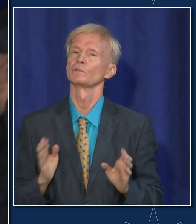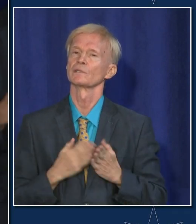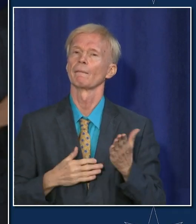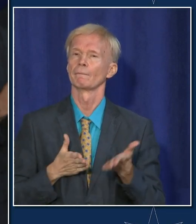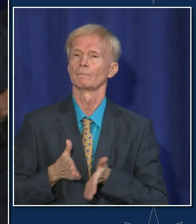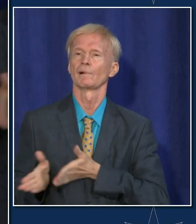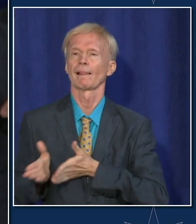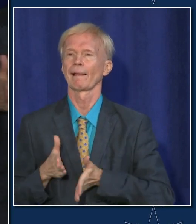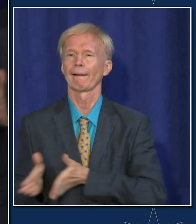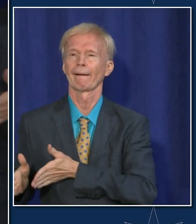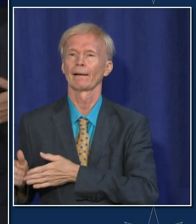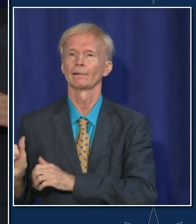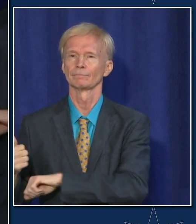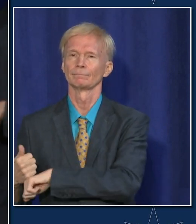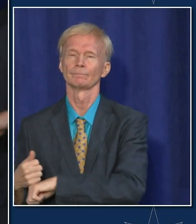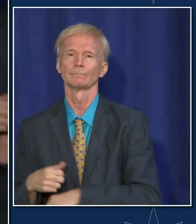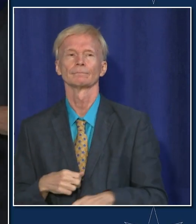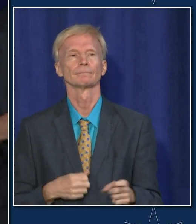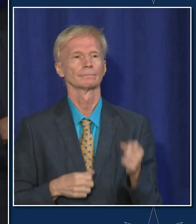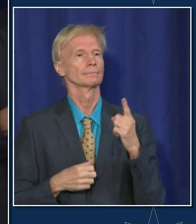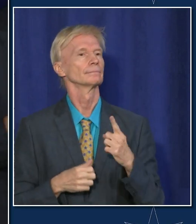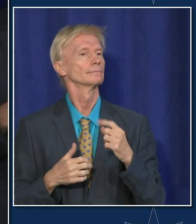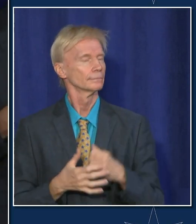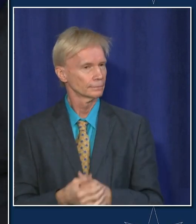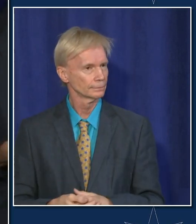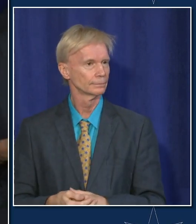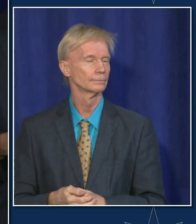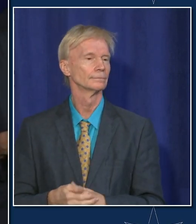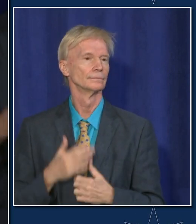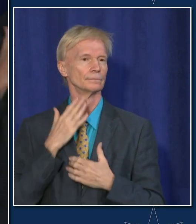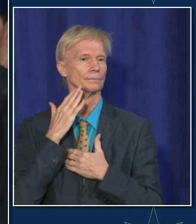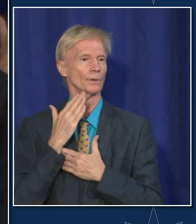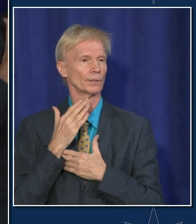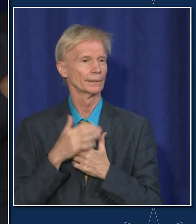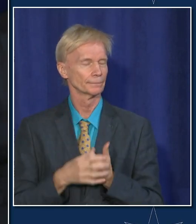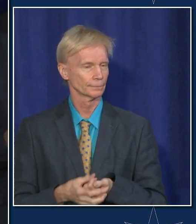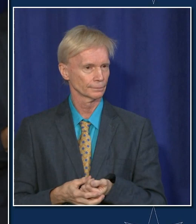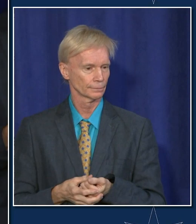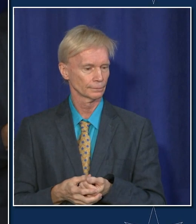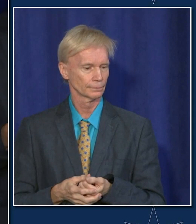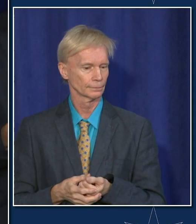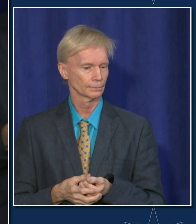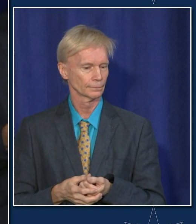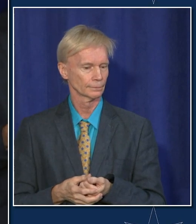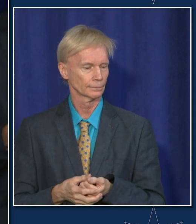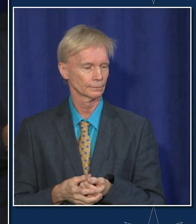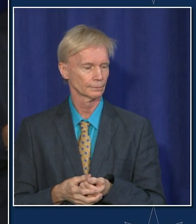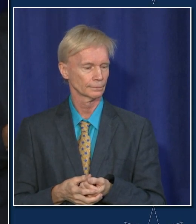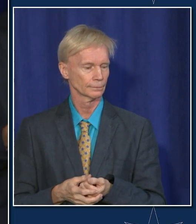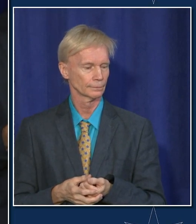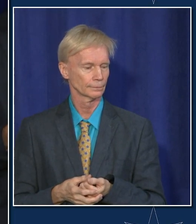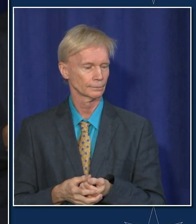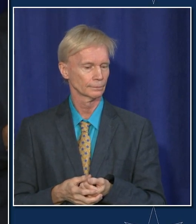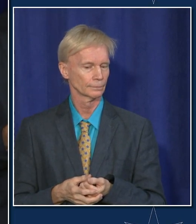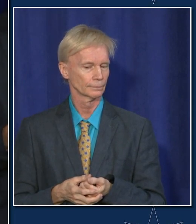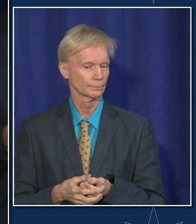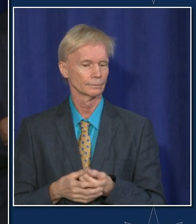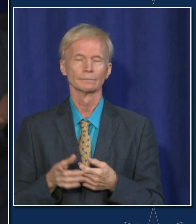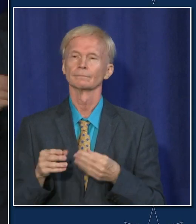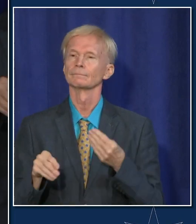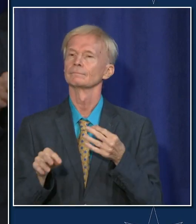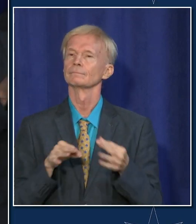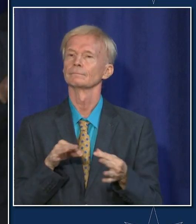ready. Carla Leal with Telemundo Chicago. Good morning. These additional steps that were taken during Lollapalooza, like